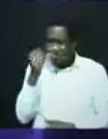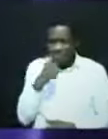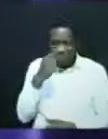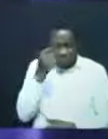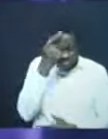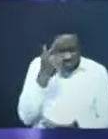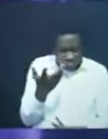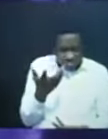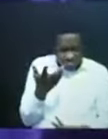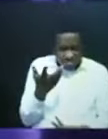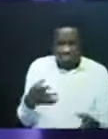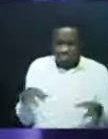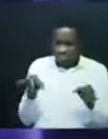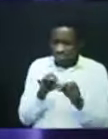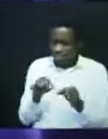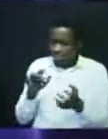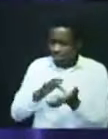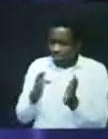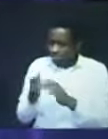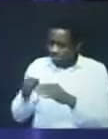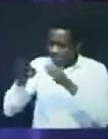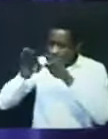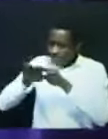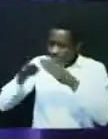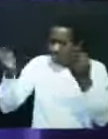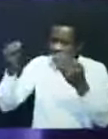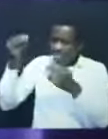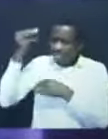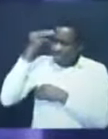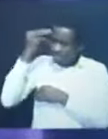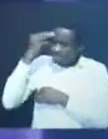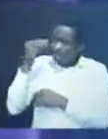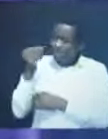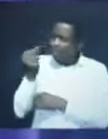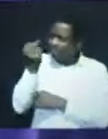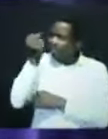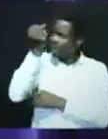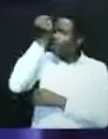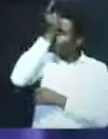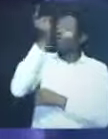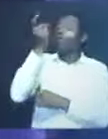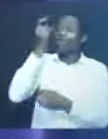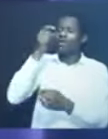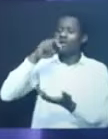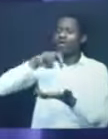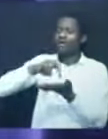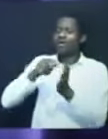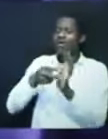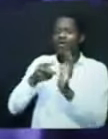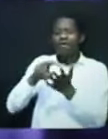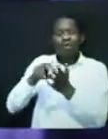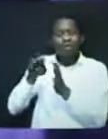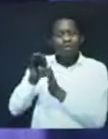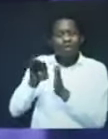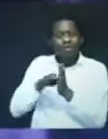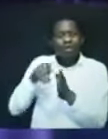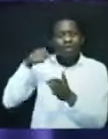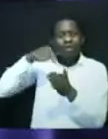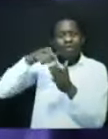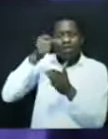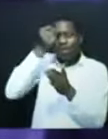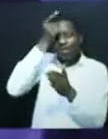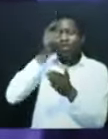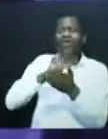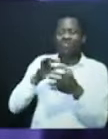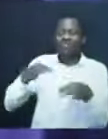he opened their minds so they will understand the scriptures. Na ne hu hia pa sɛ ohie suafo no owu sɔre akyi no ɔbɛkyerɛ